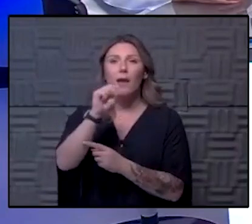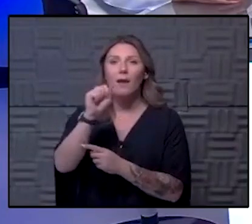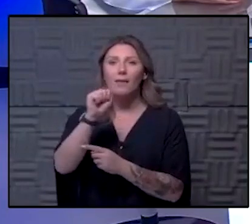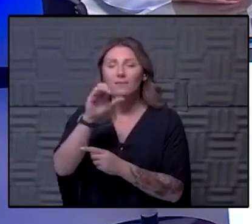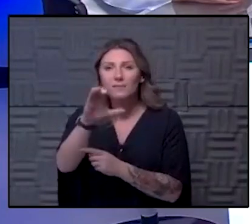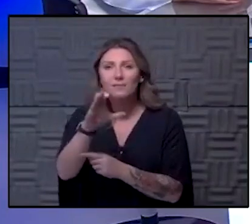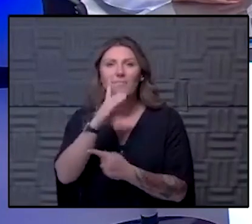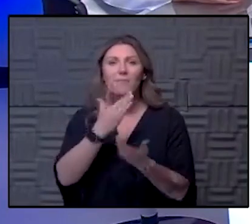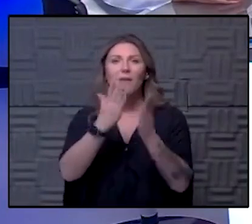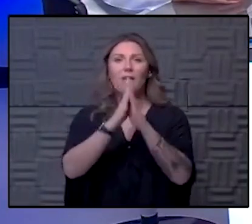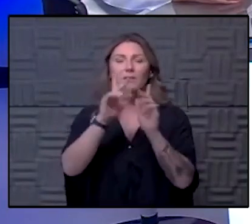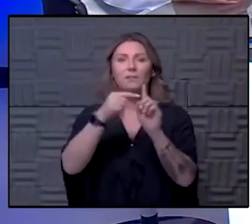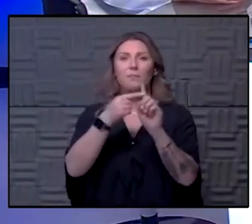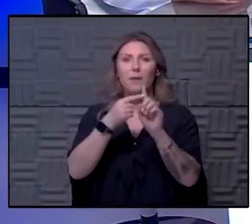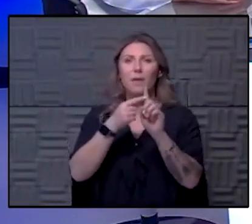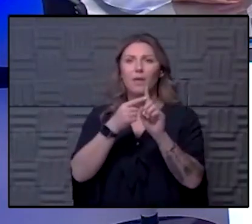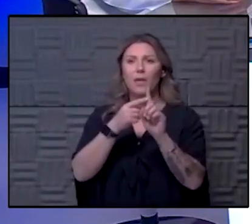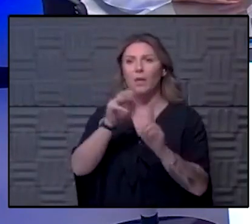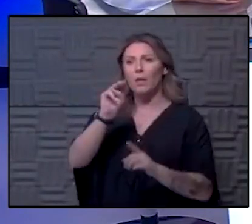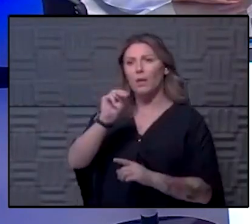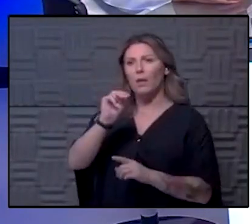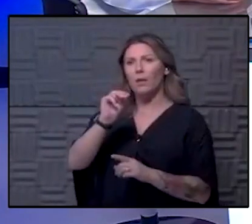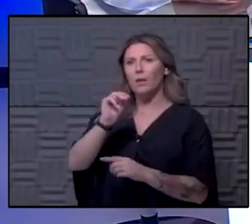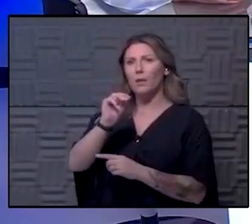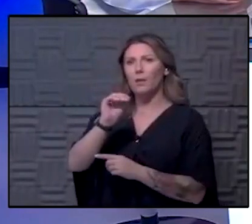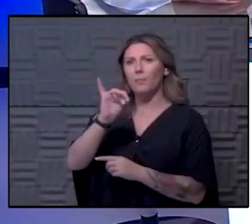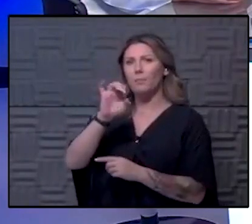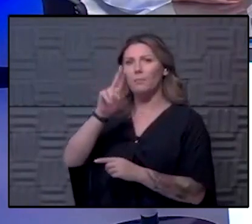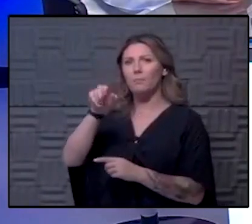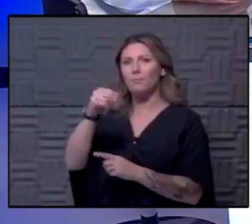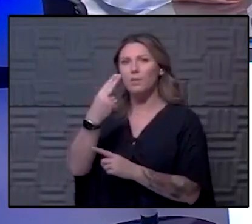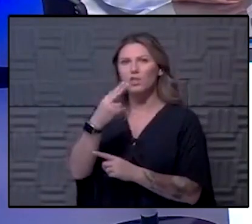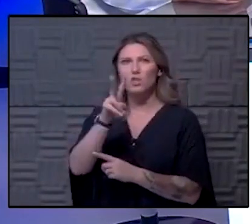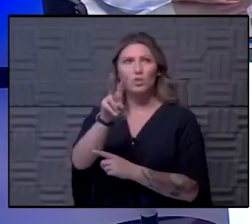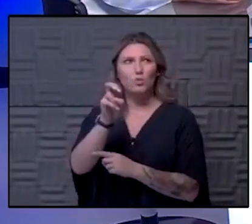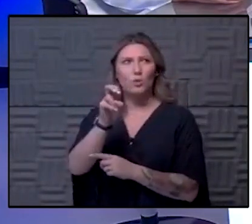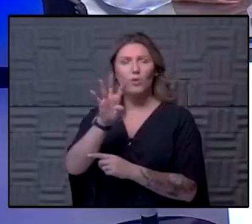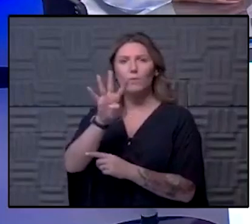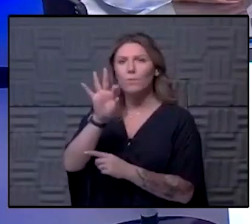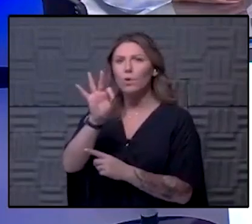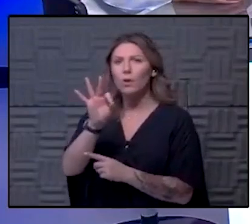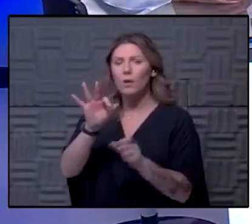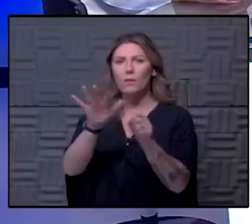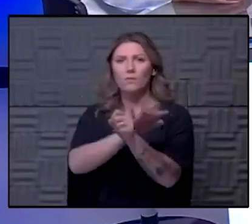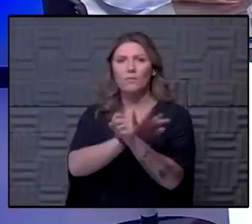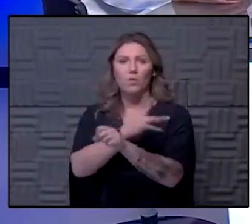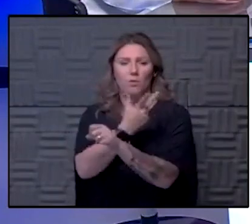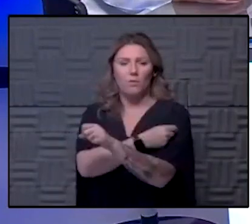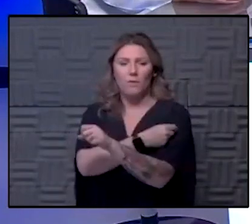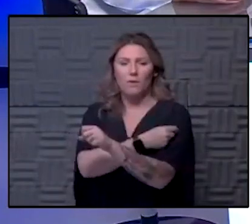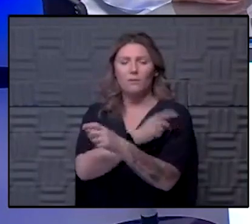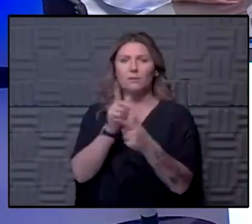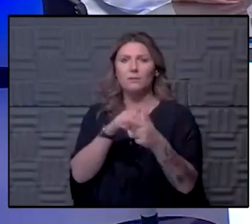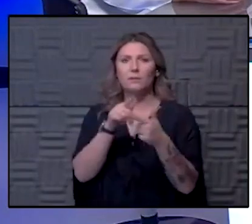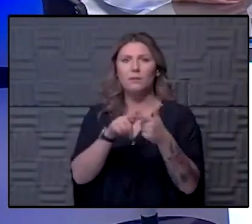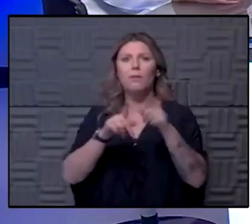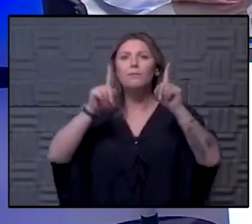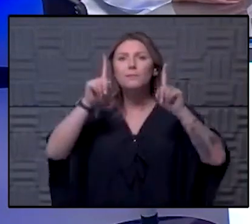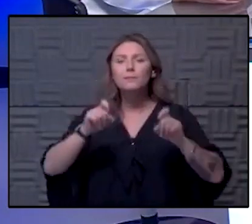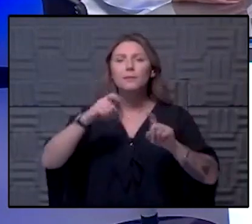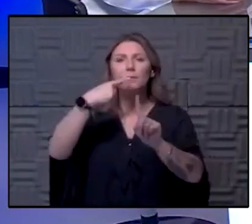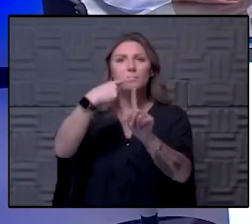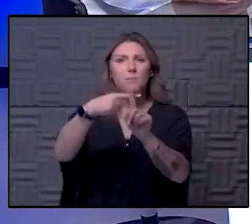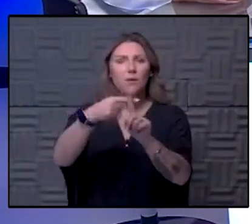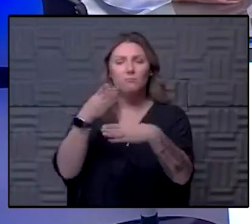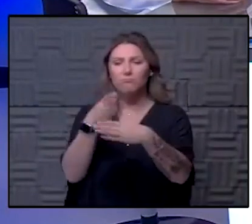the Michigan folks. There was 249, I guess, that were fully vaccinated, and then they tested